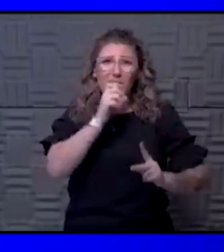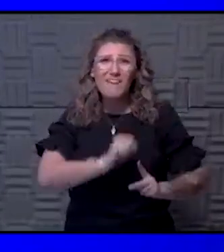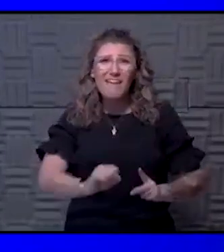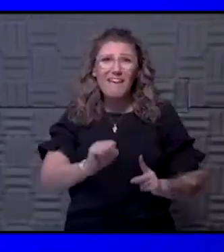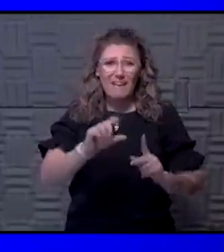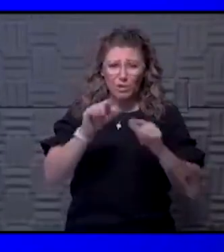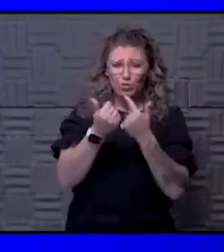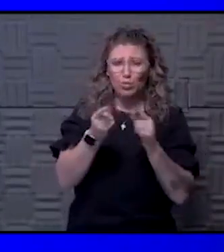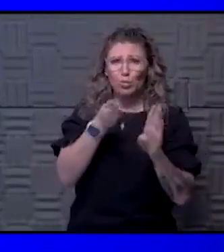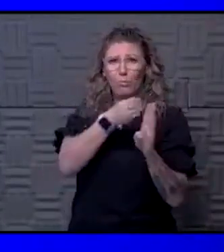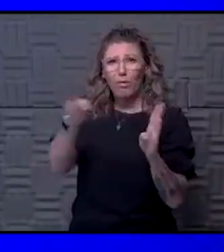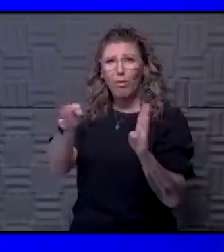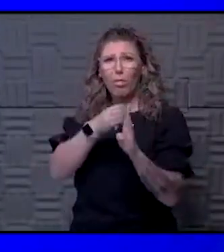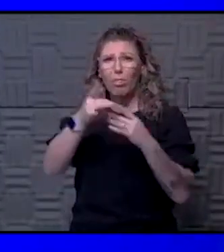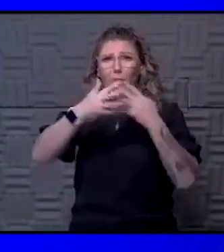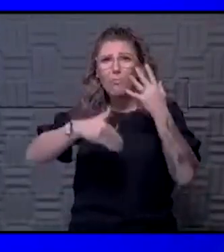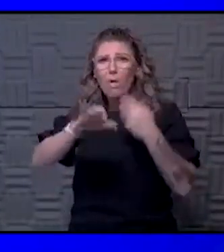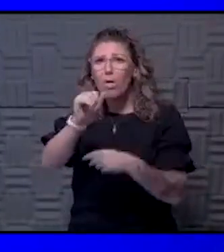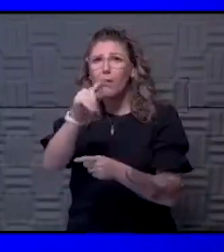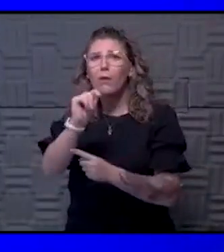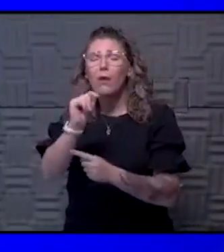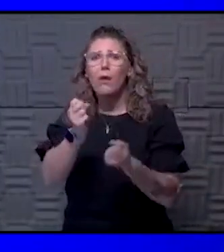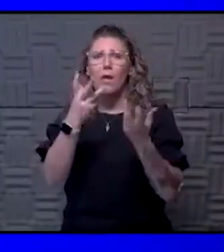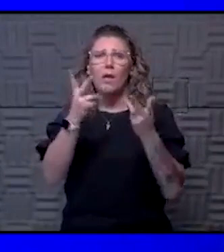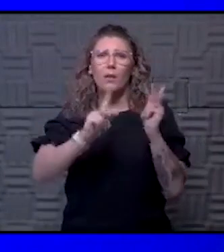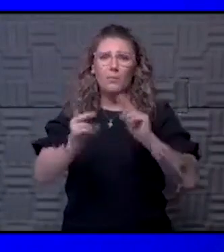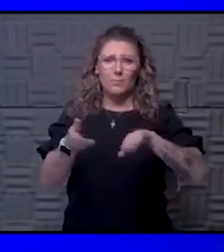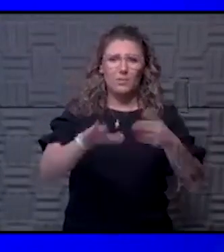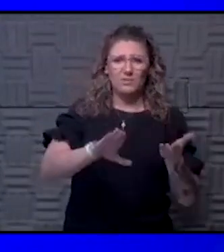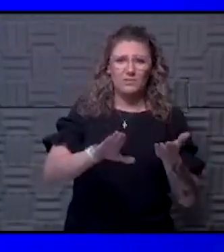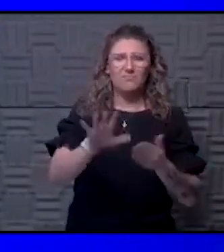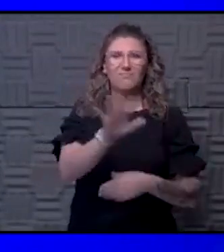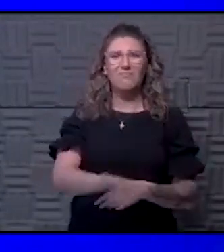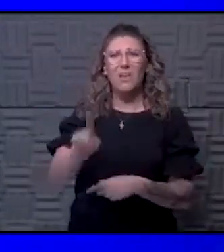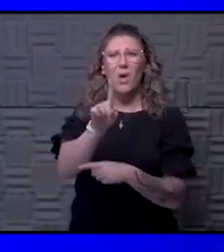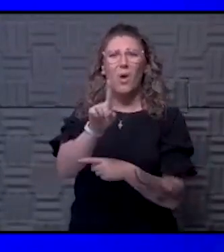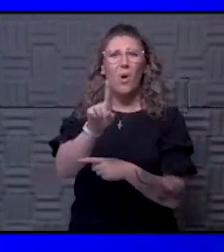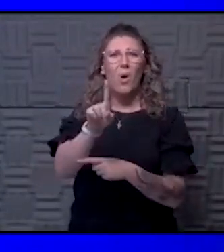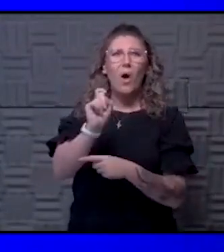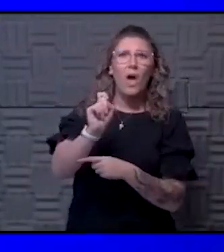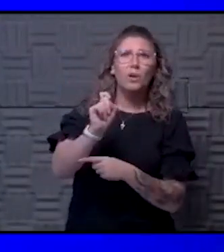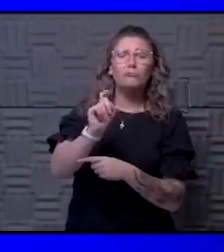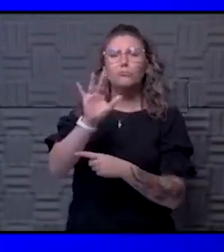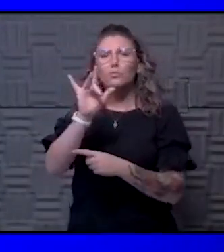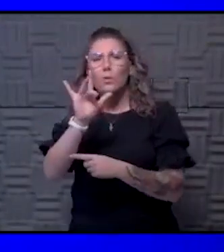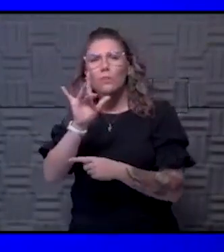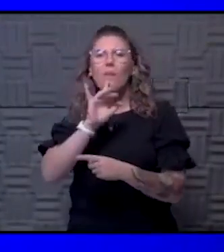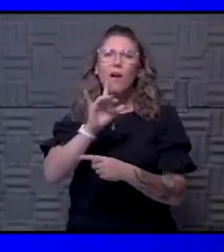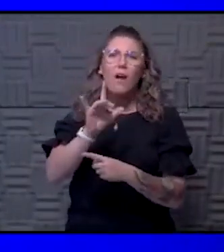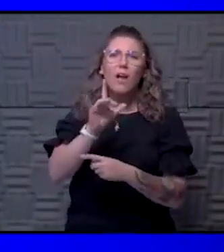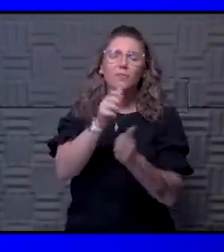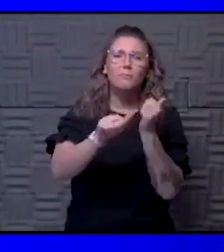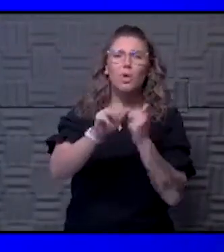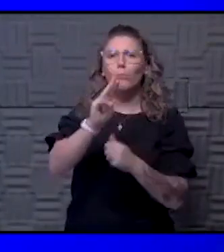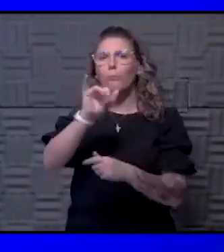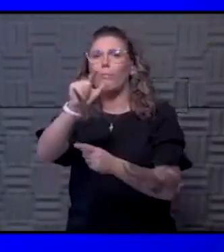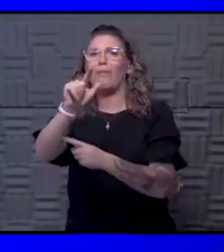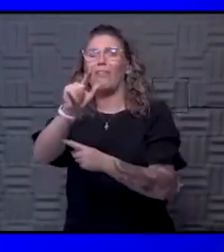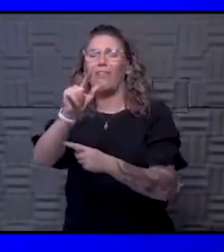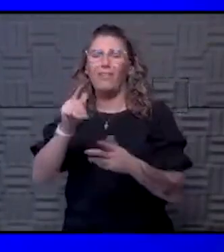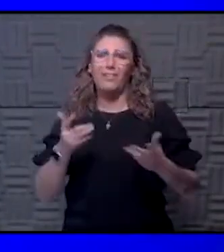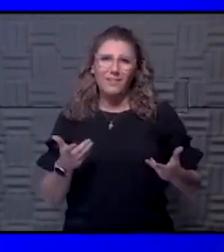48 in those blood clot age group, how many people died? And that was about 125, 130 people per million. So still,